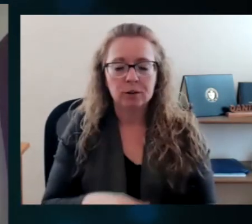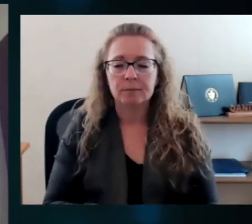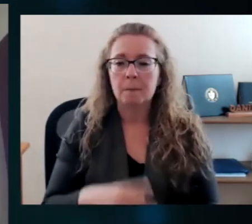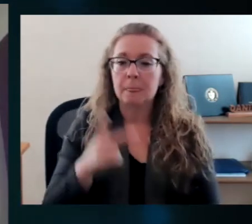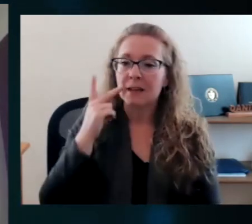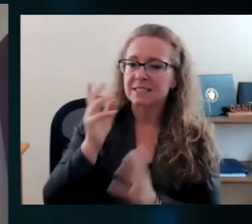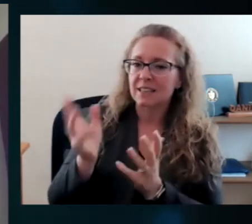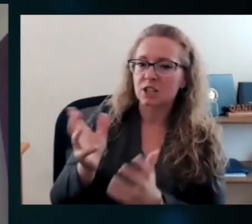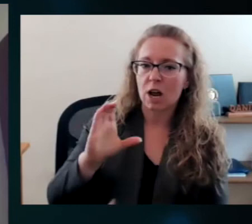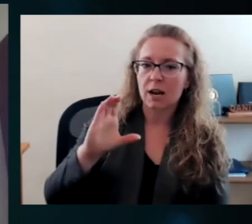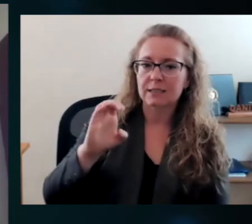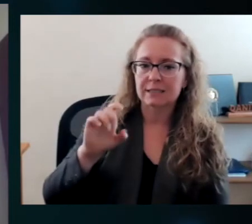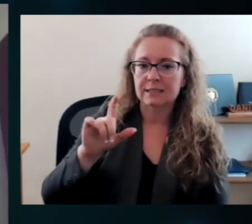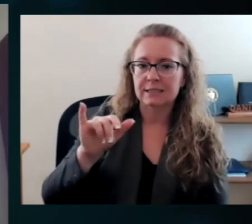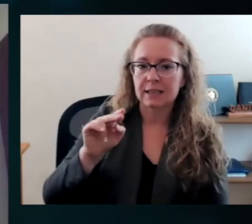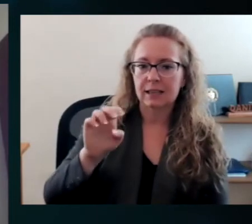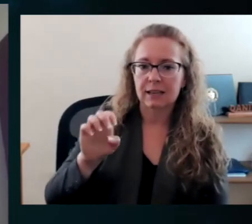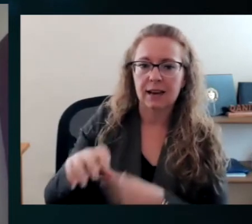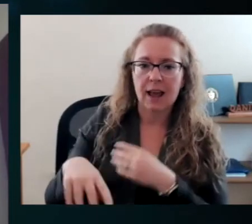added